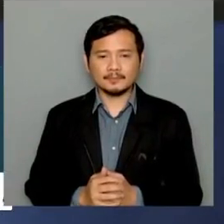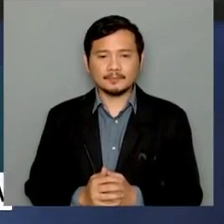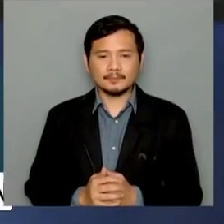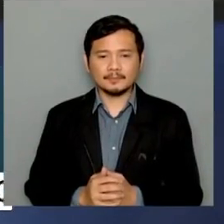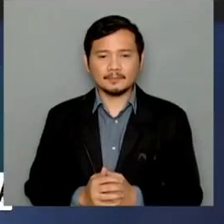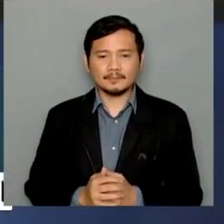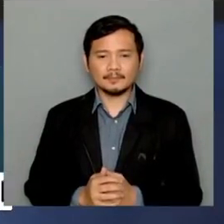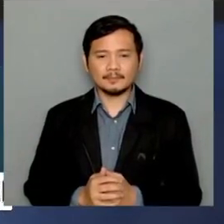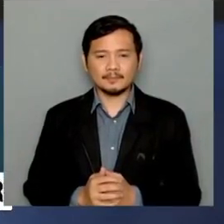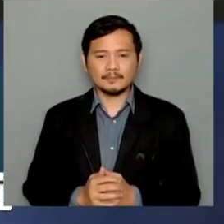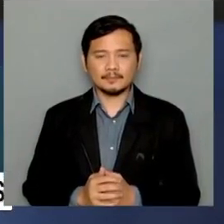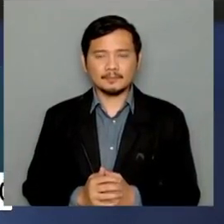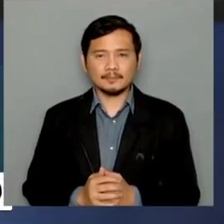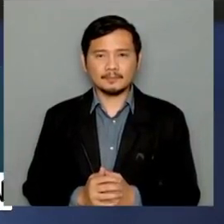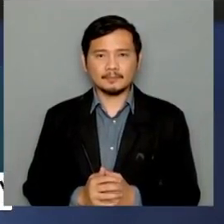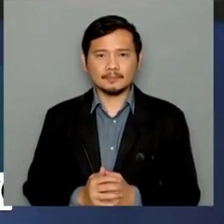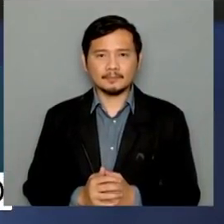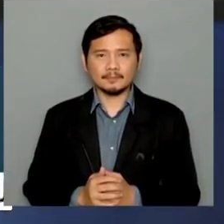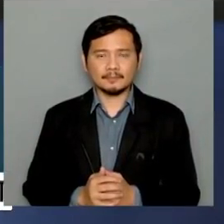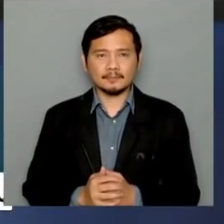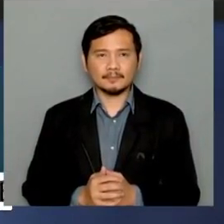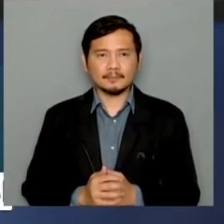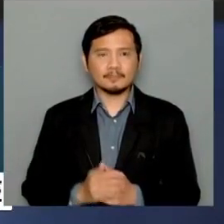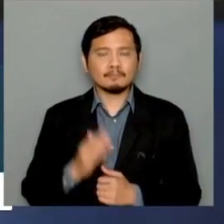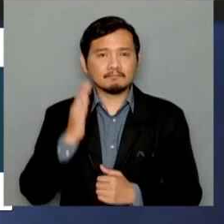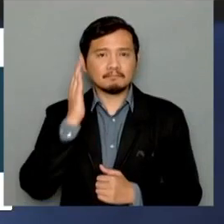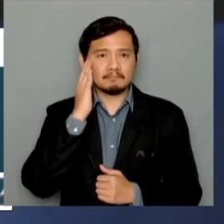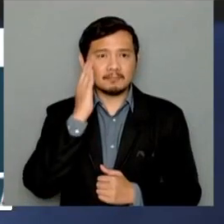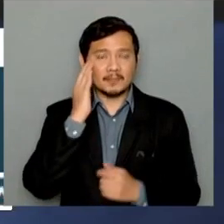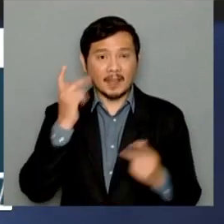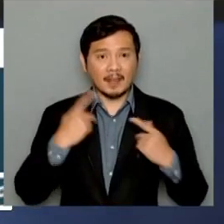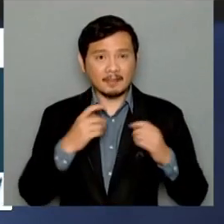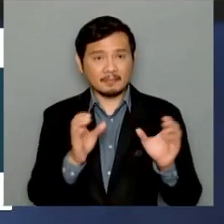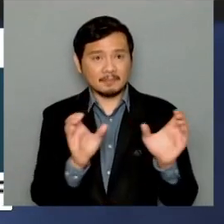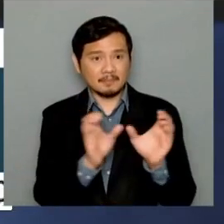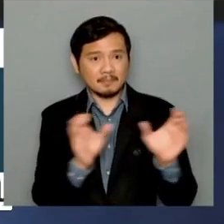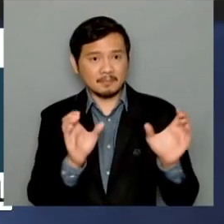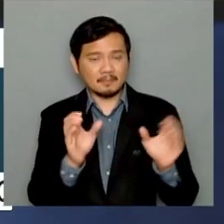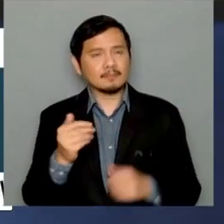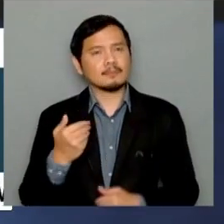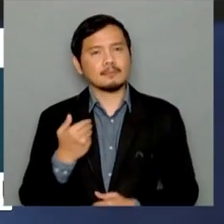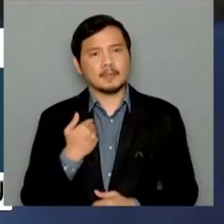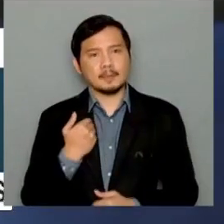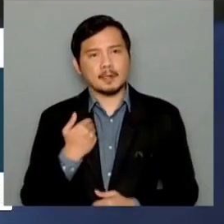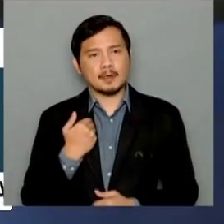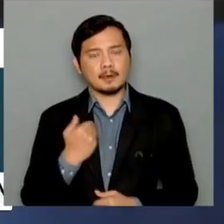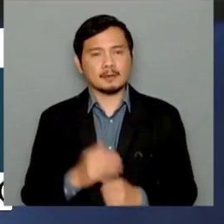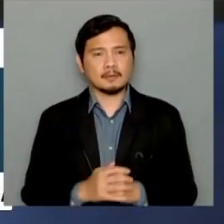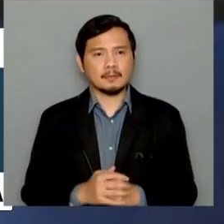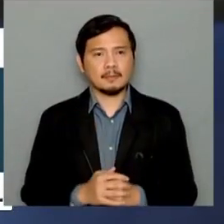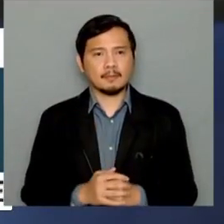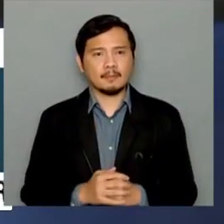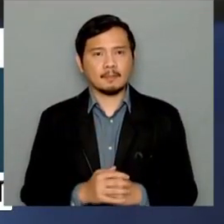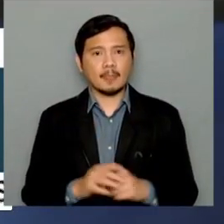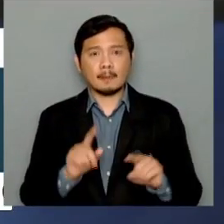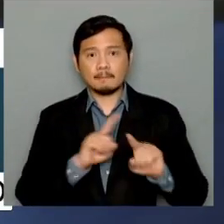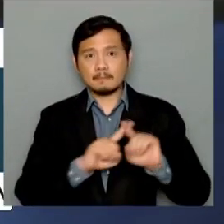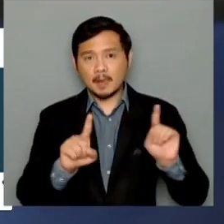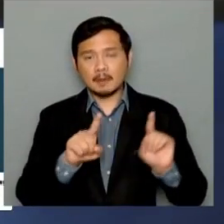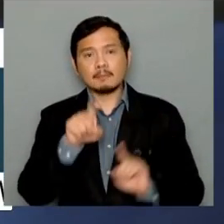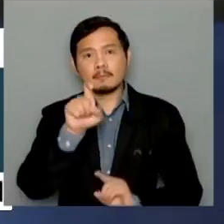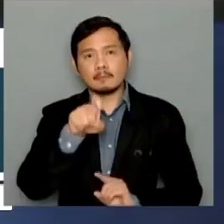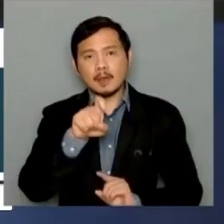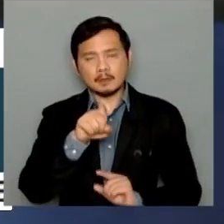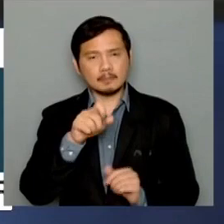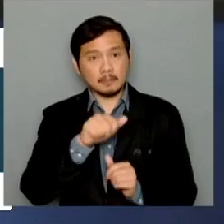There is no indication of such certification, but the importance is evident in the explanation of the veto,